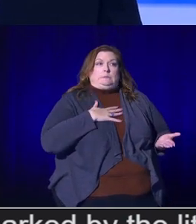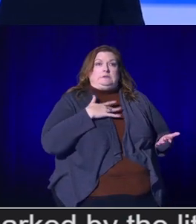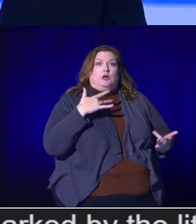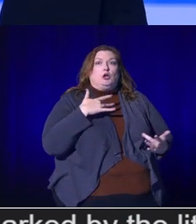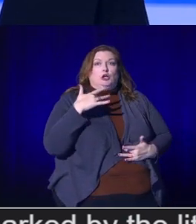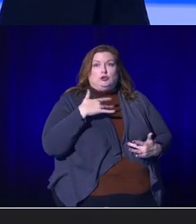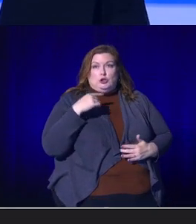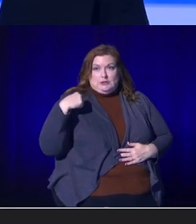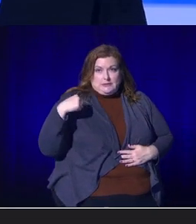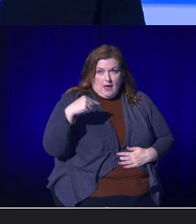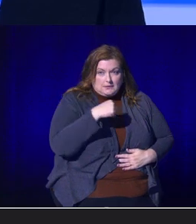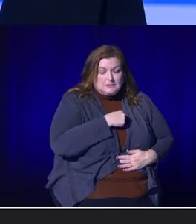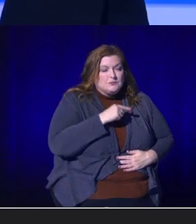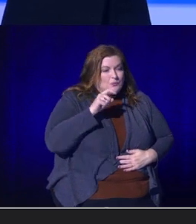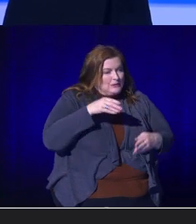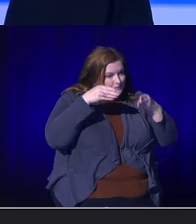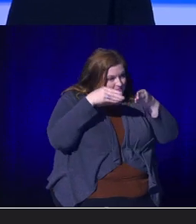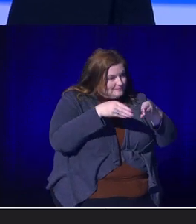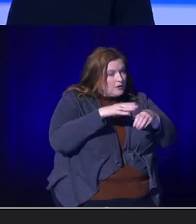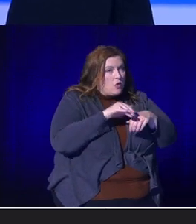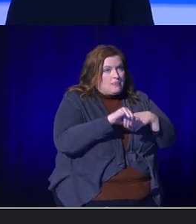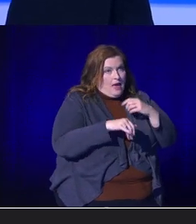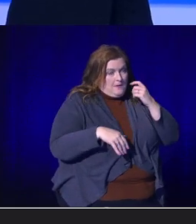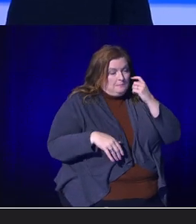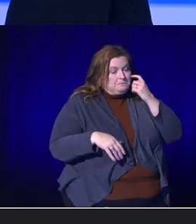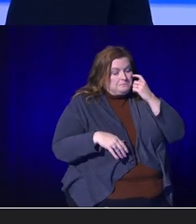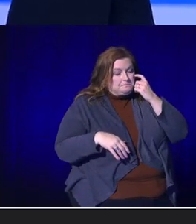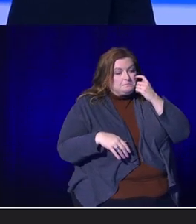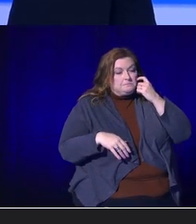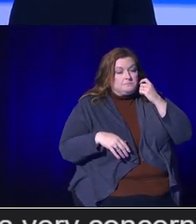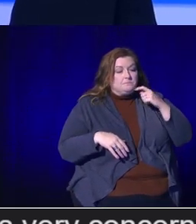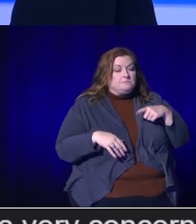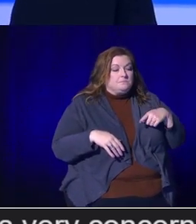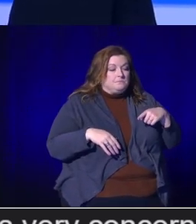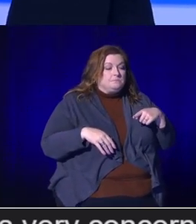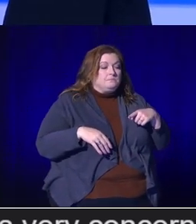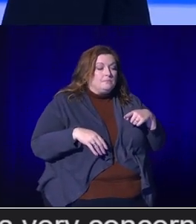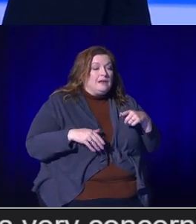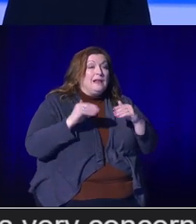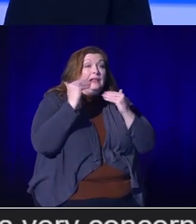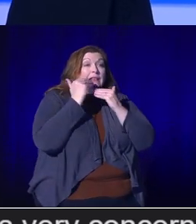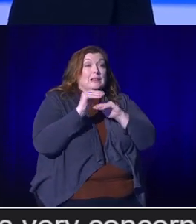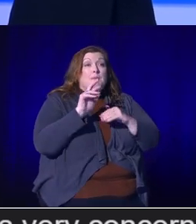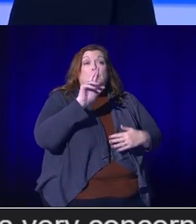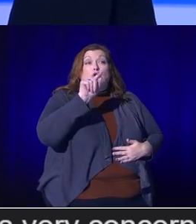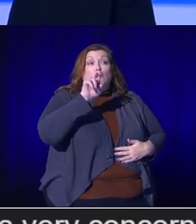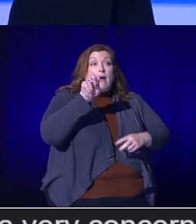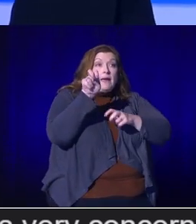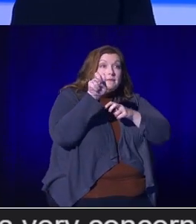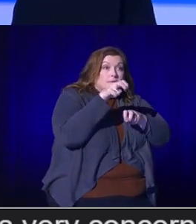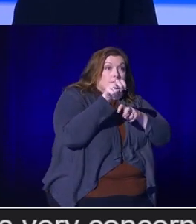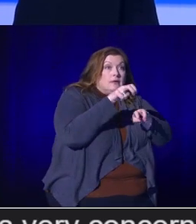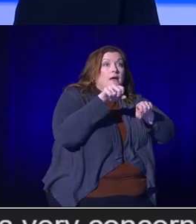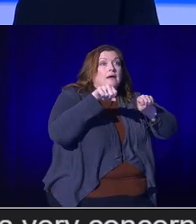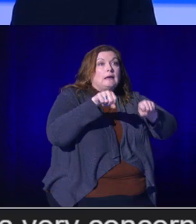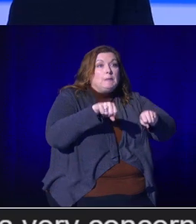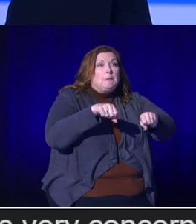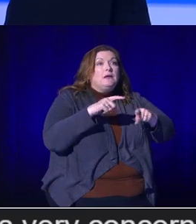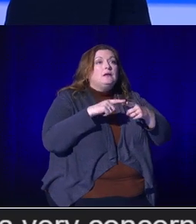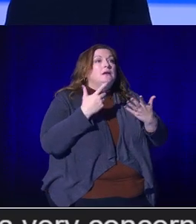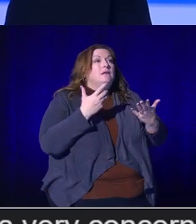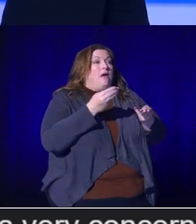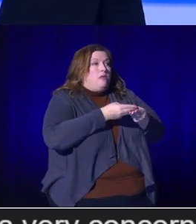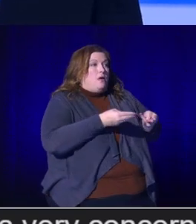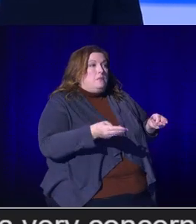concerning and gains a lot of attention. So the limited rate capability and also their sort of material supply chains